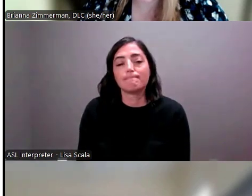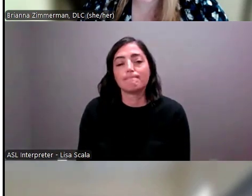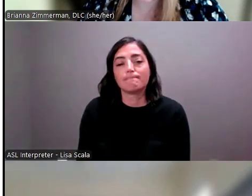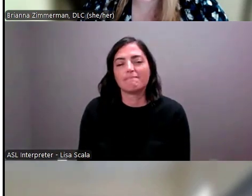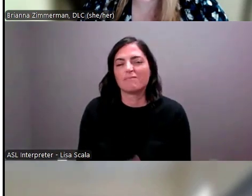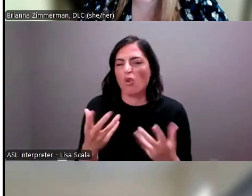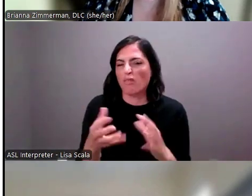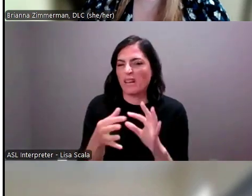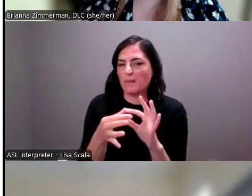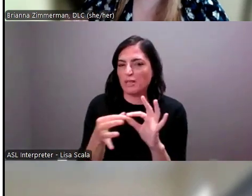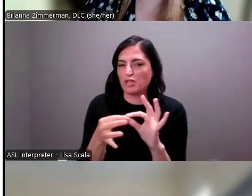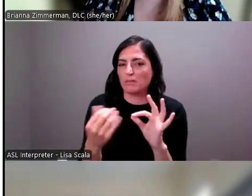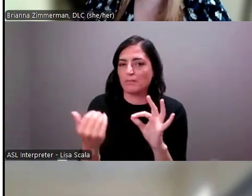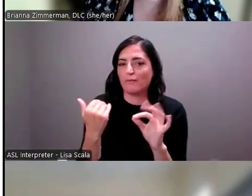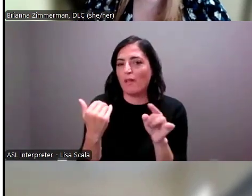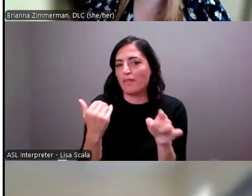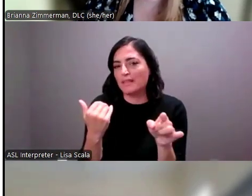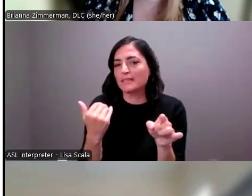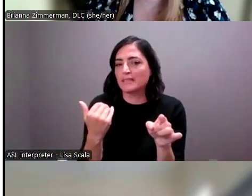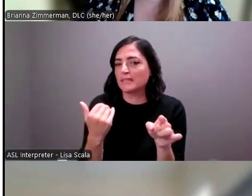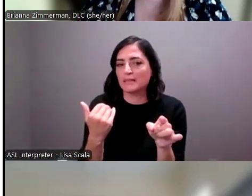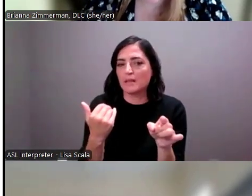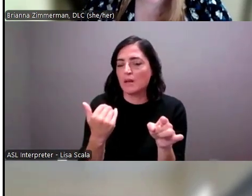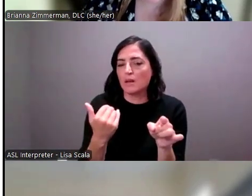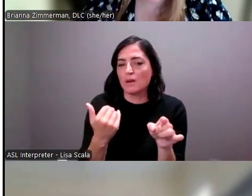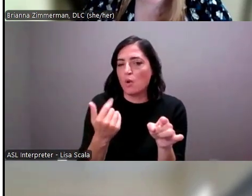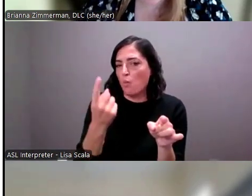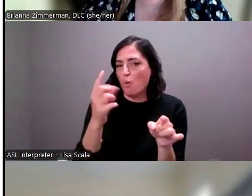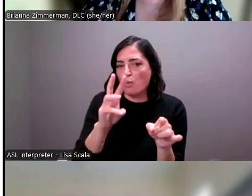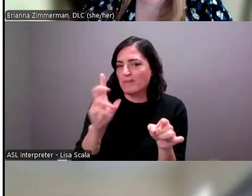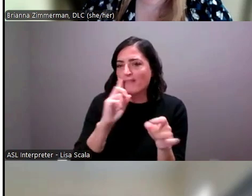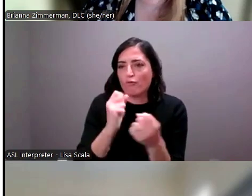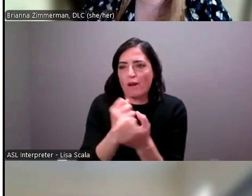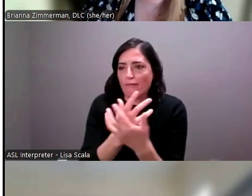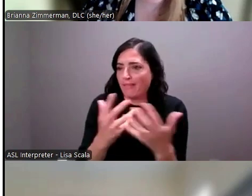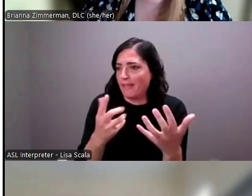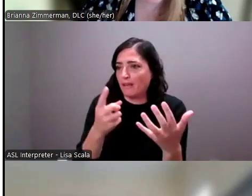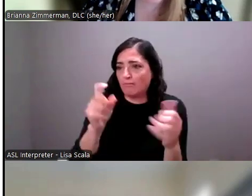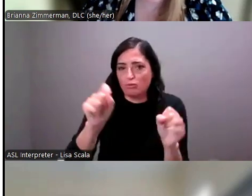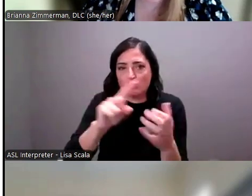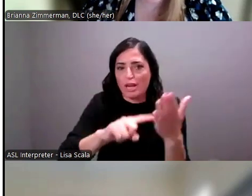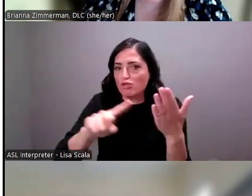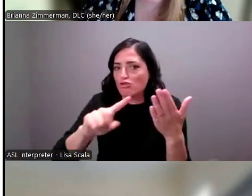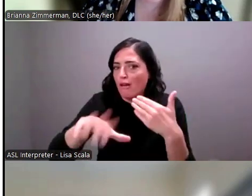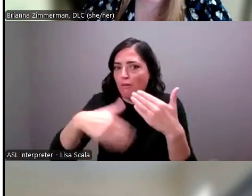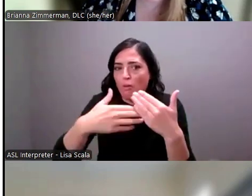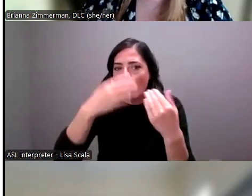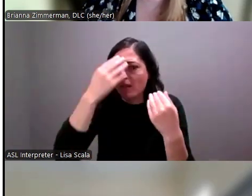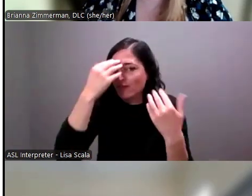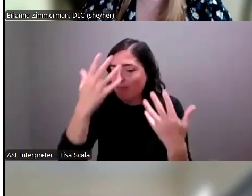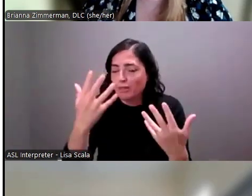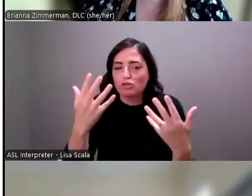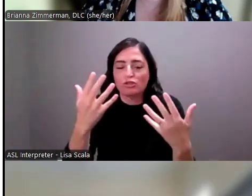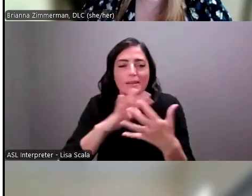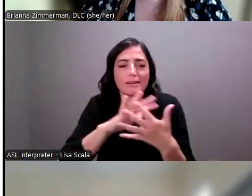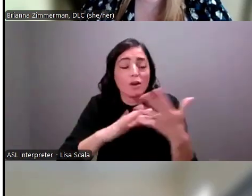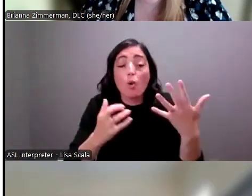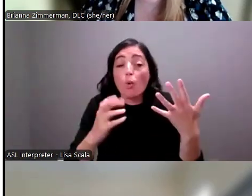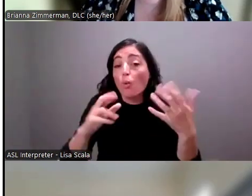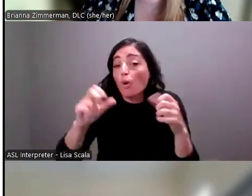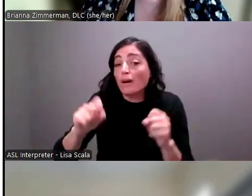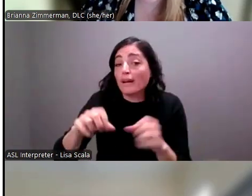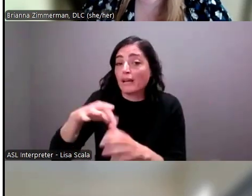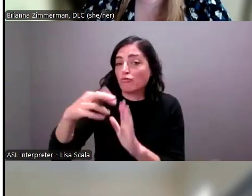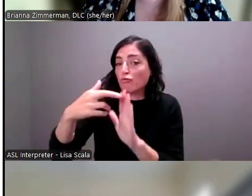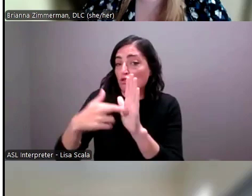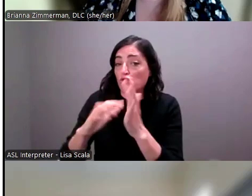said, this is sort of a one-stop location for you to check all of your registration information or register